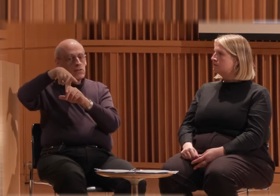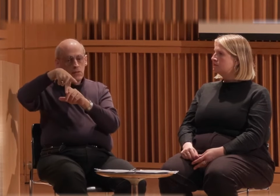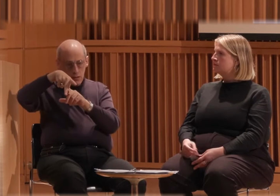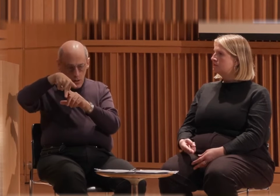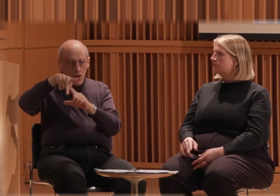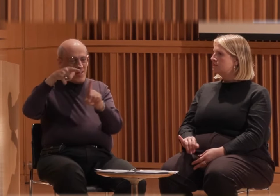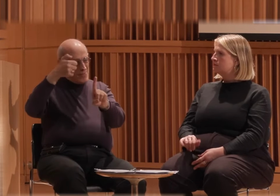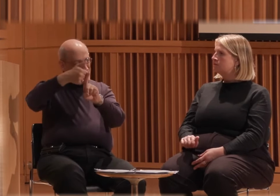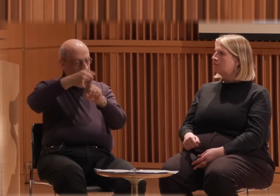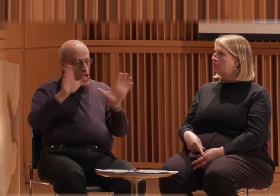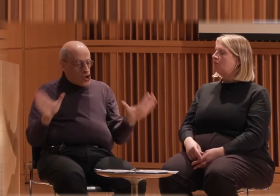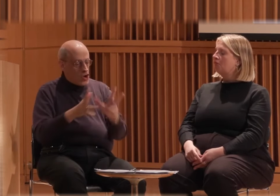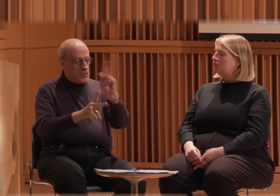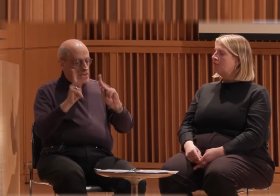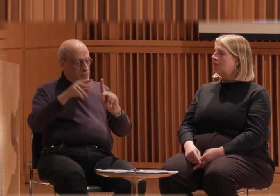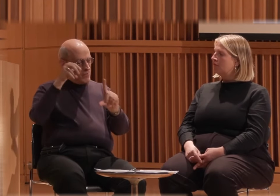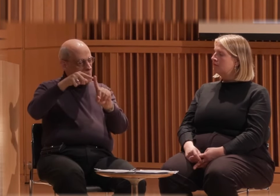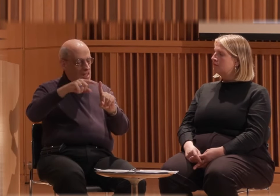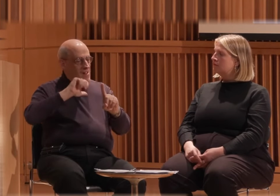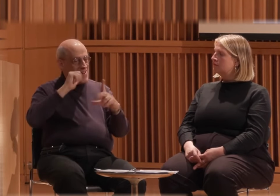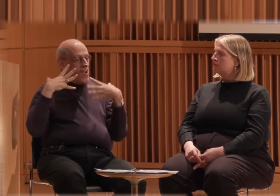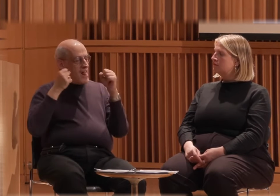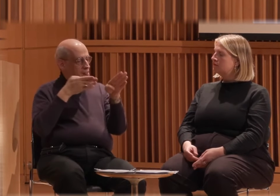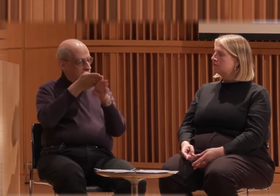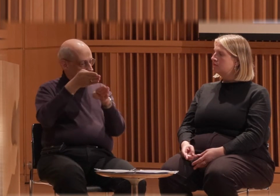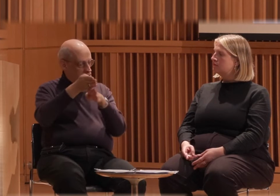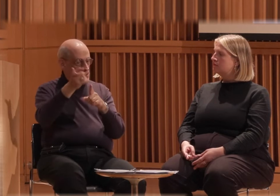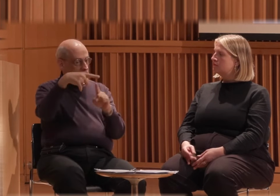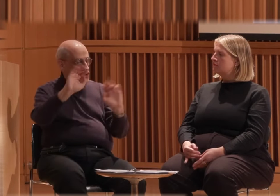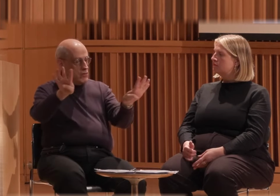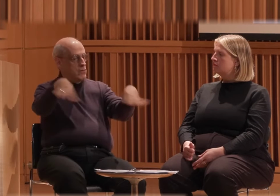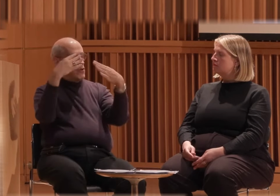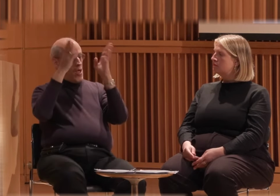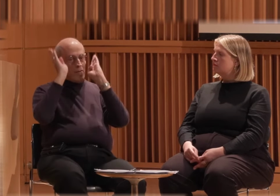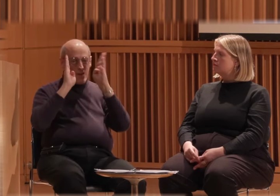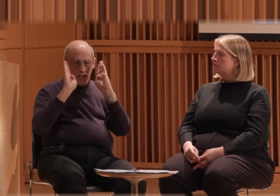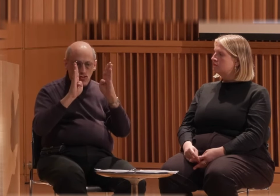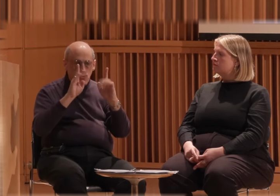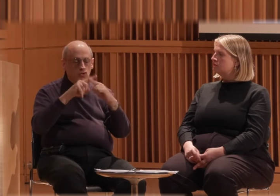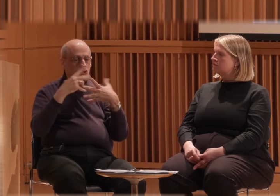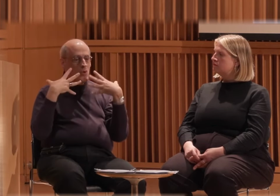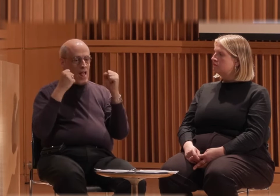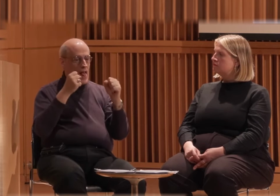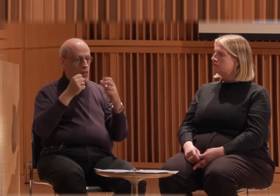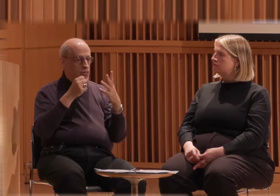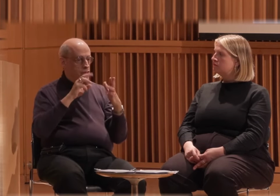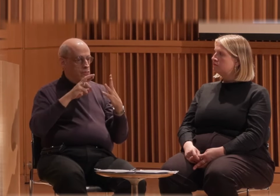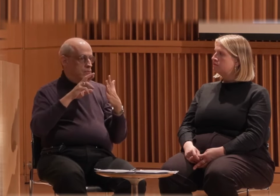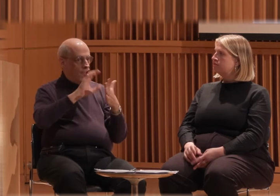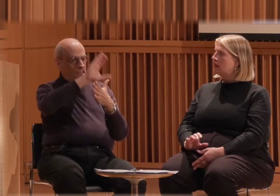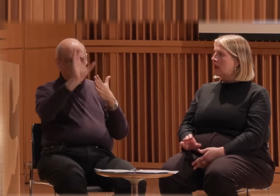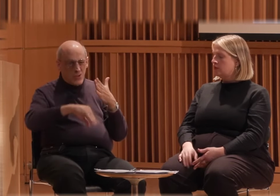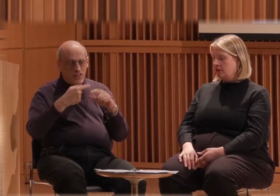is encouraging people in non-health sectors to pay attention to the health ramifications of what they